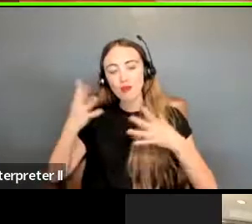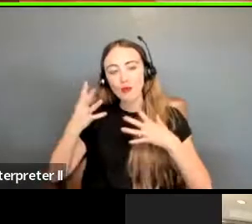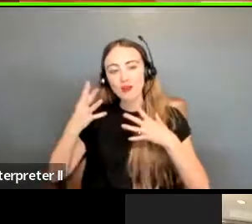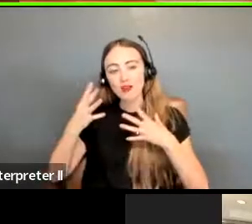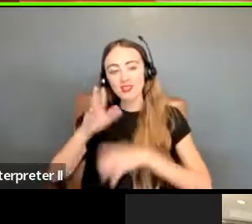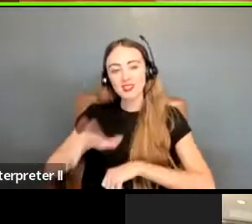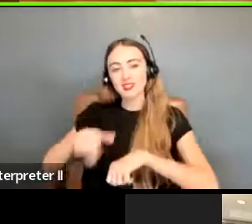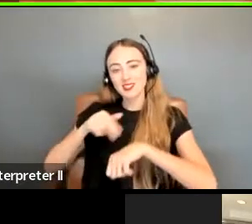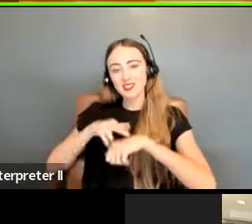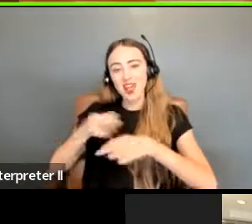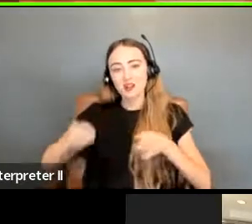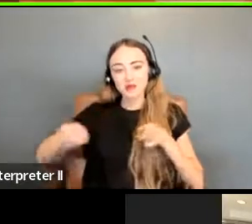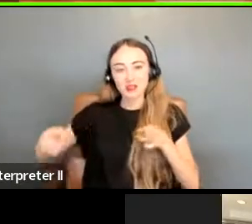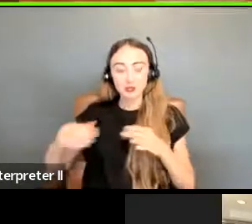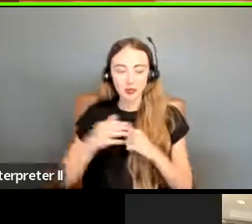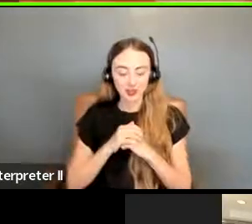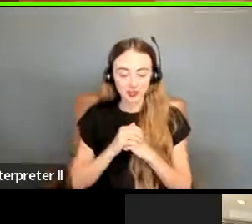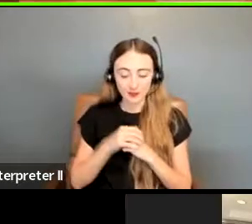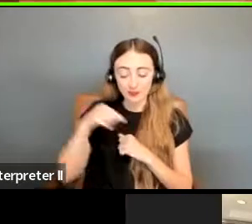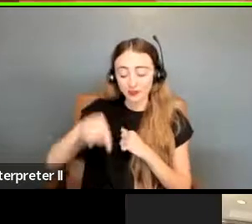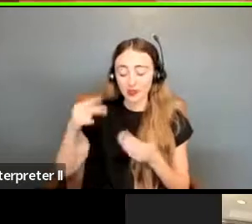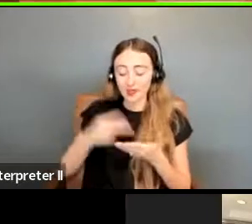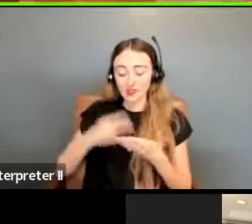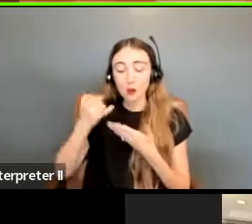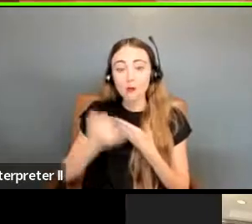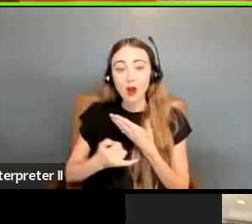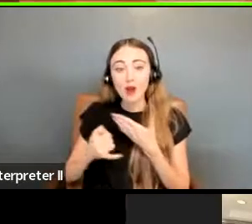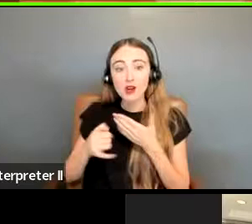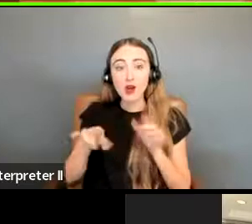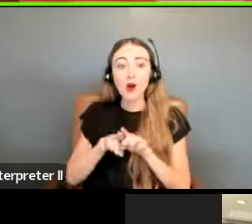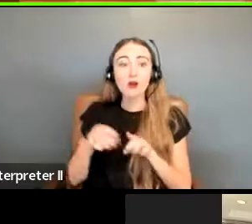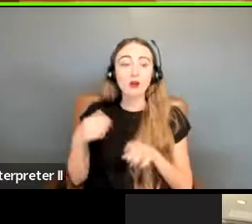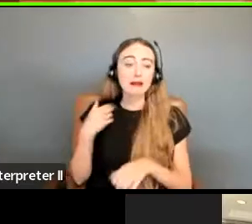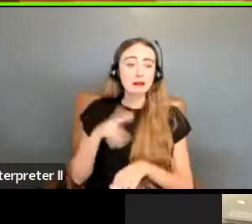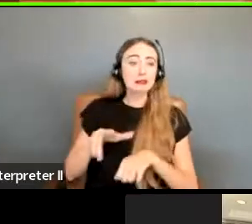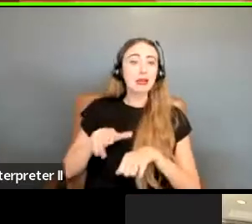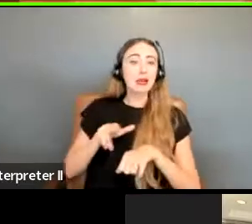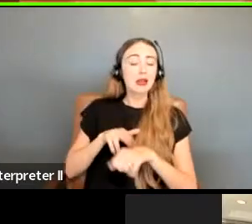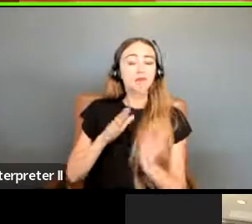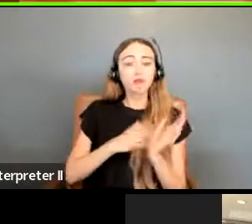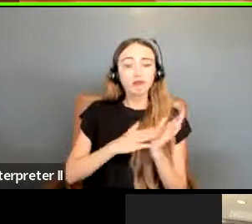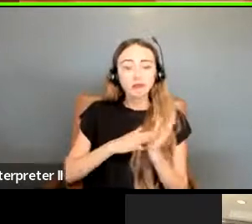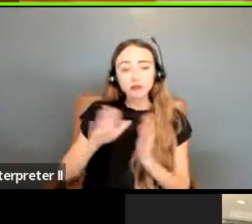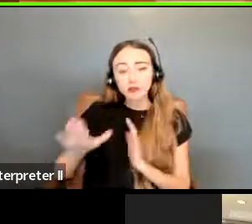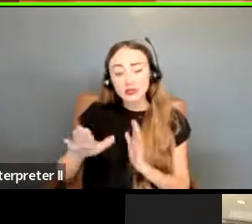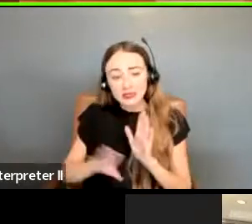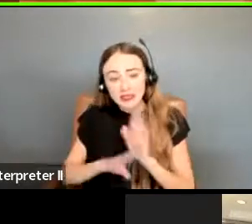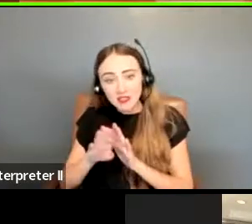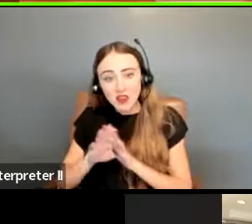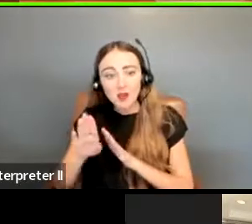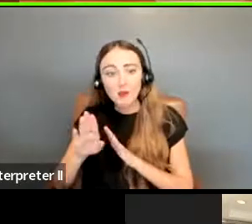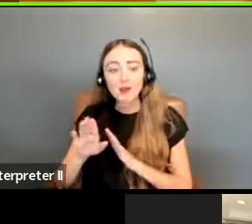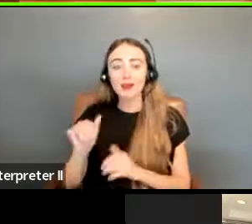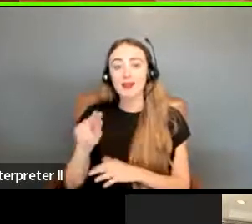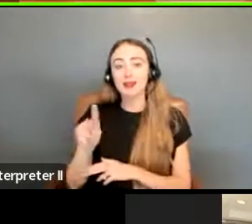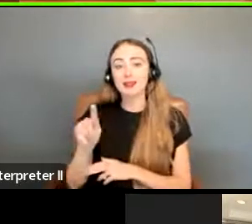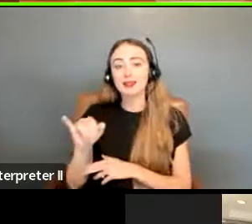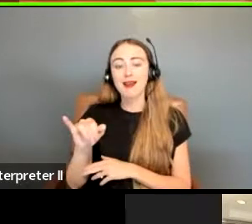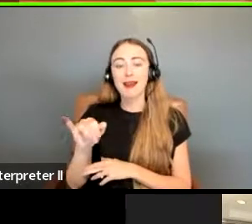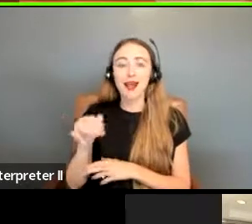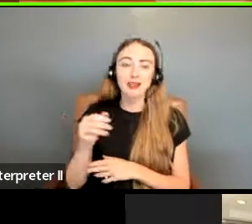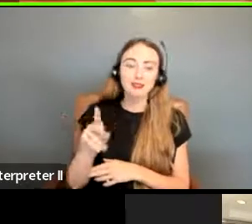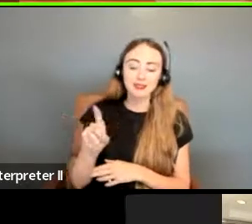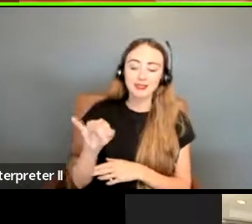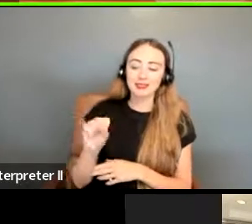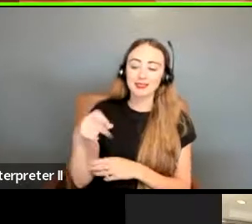natural resource. This project also has received national acclaim for its equitable development and anti-displacement plans.